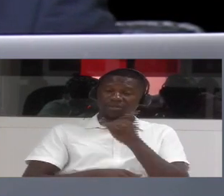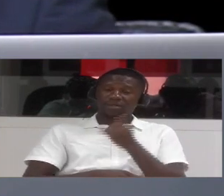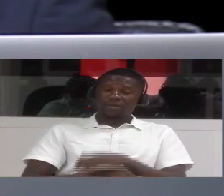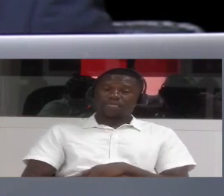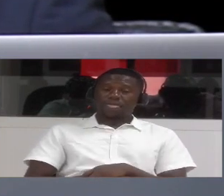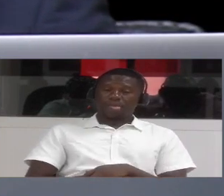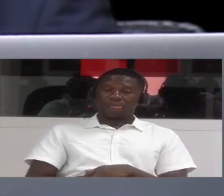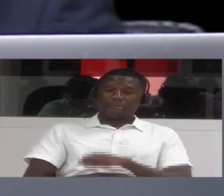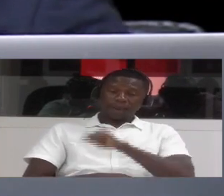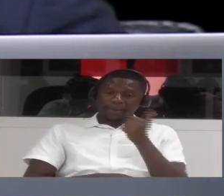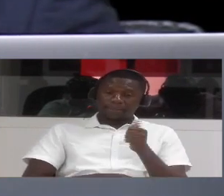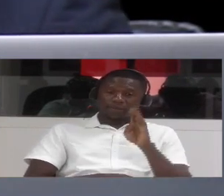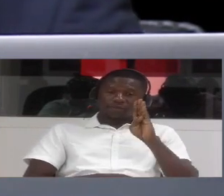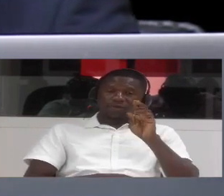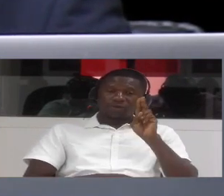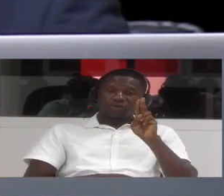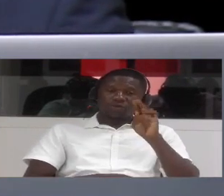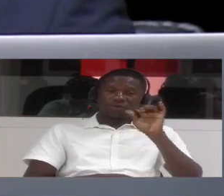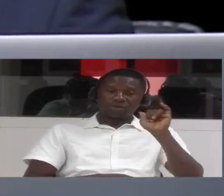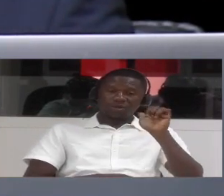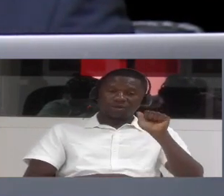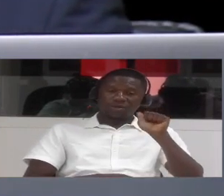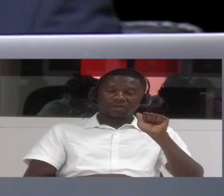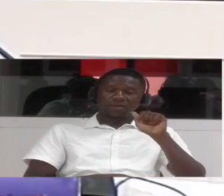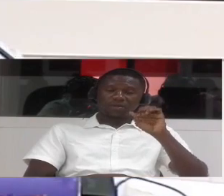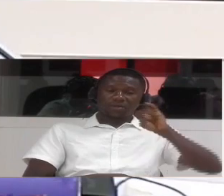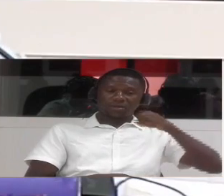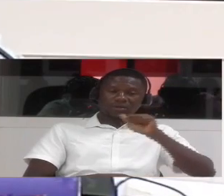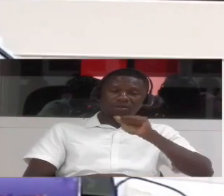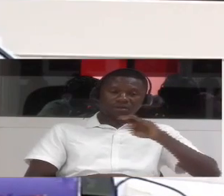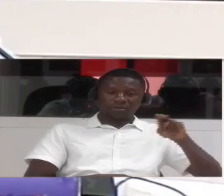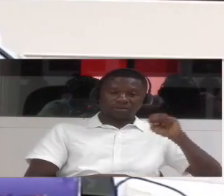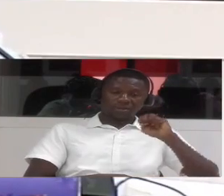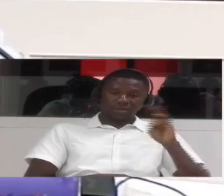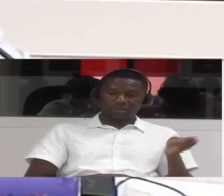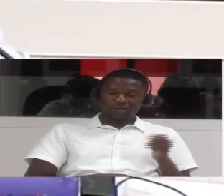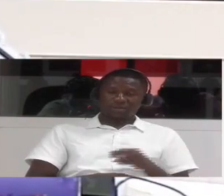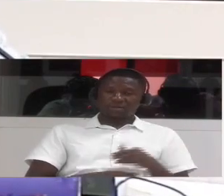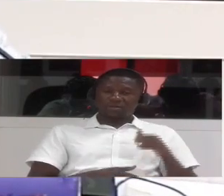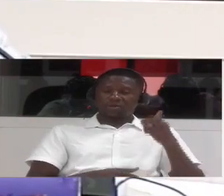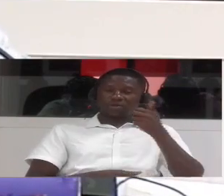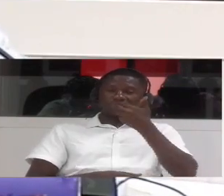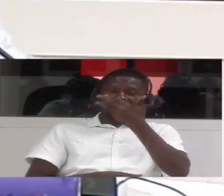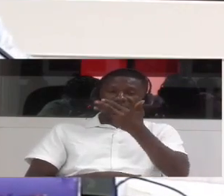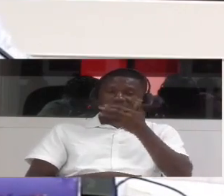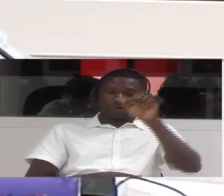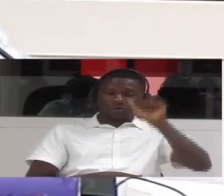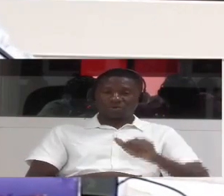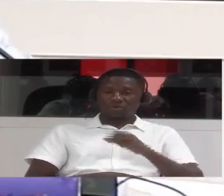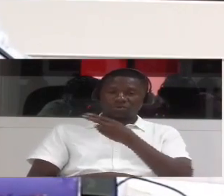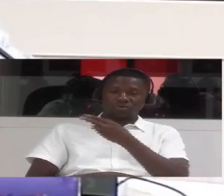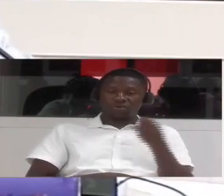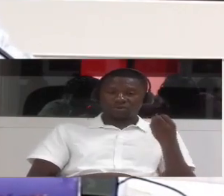Interesting. And Buya Jammeh, 9 August 2003. Yeah. Buya was assaulted